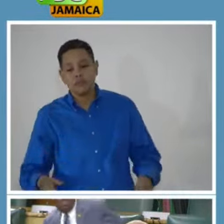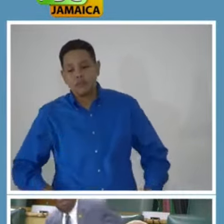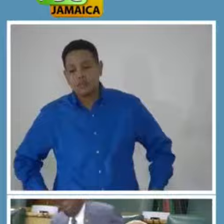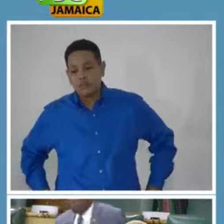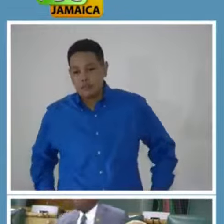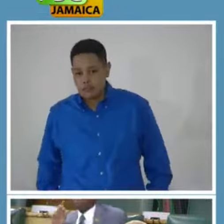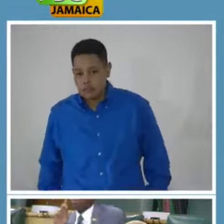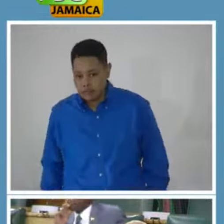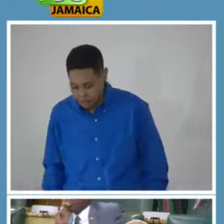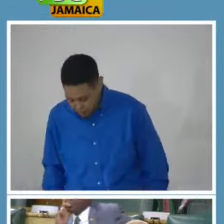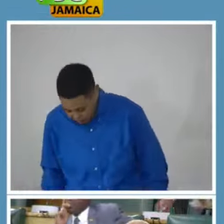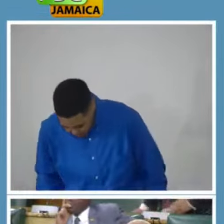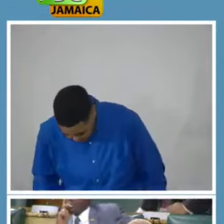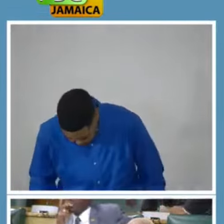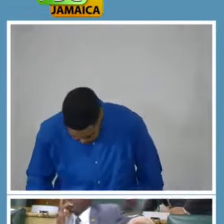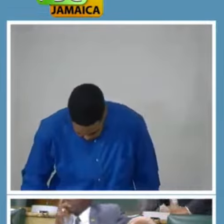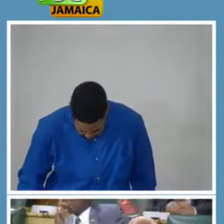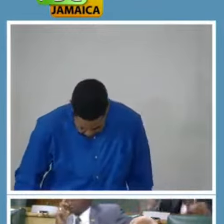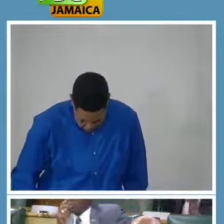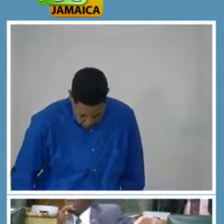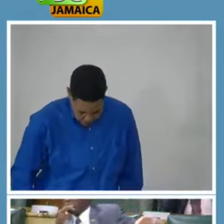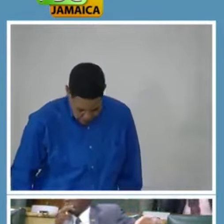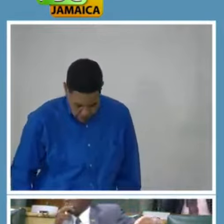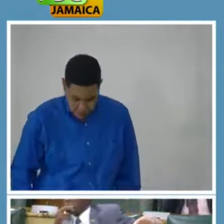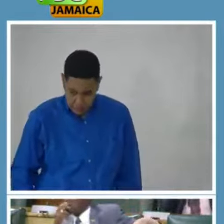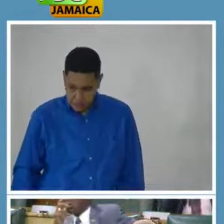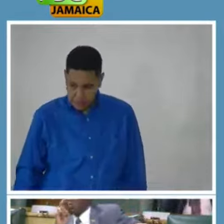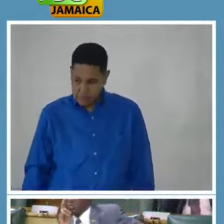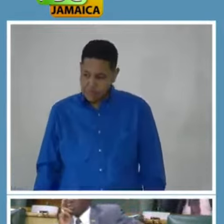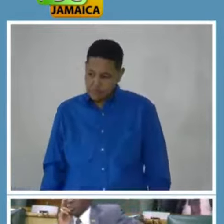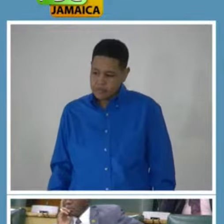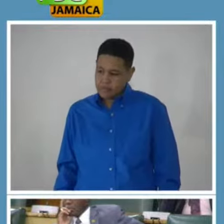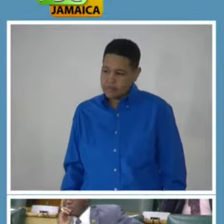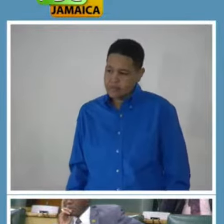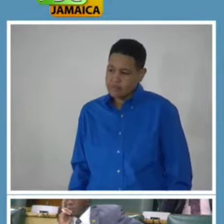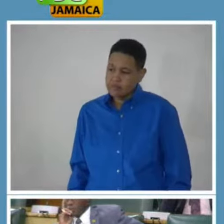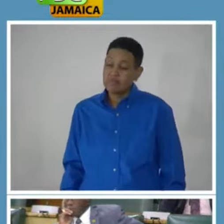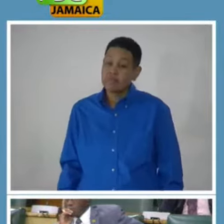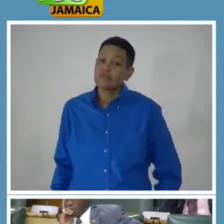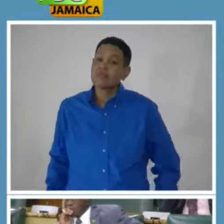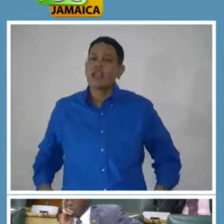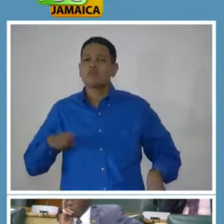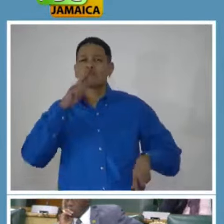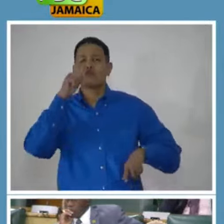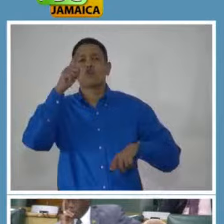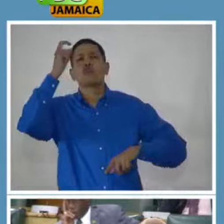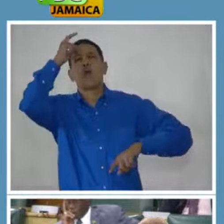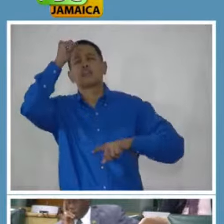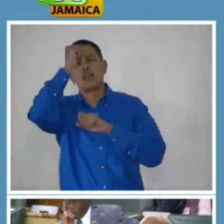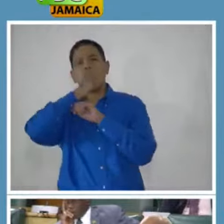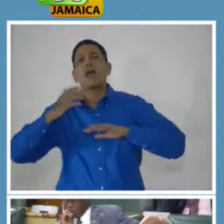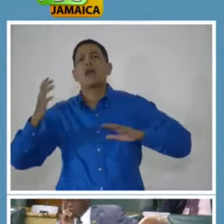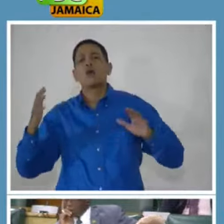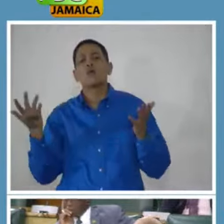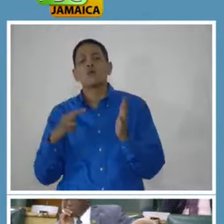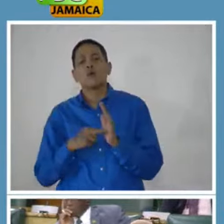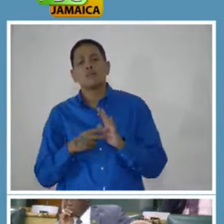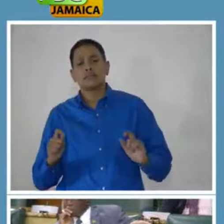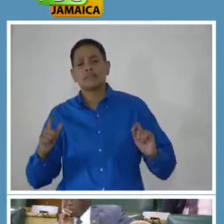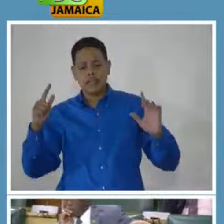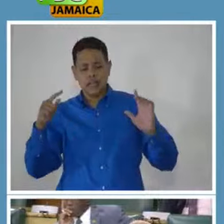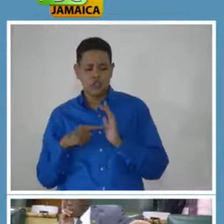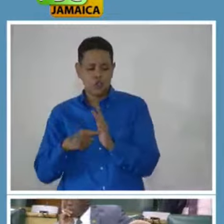Madam Speaker, I am sure you get the picture, and this table shows the folly